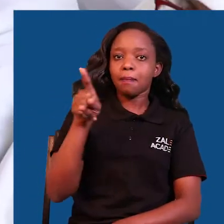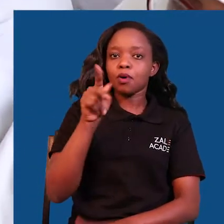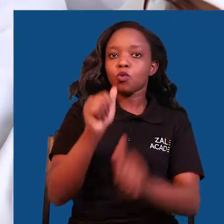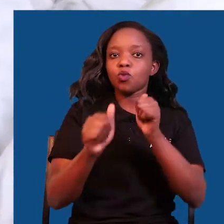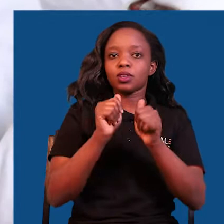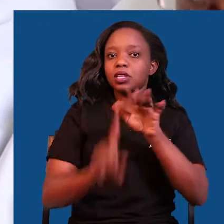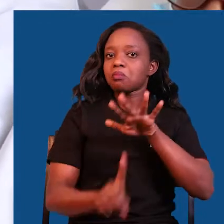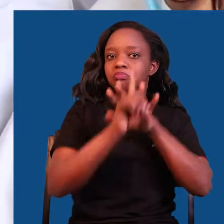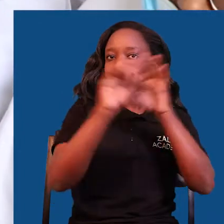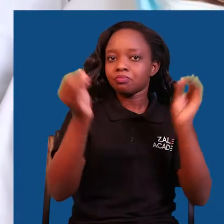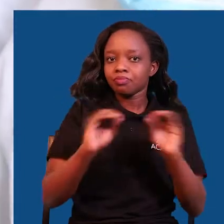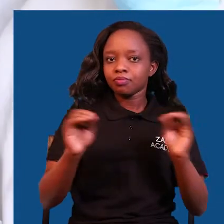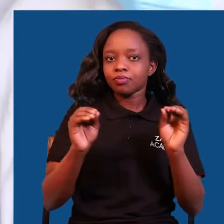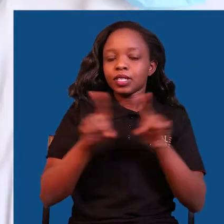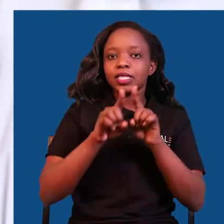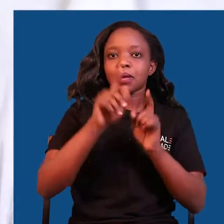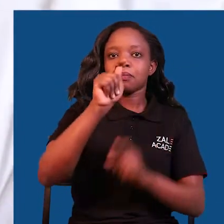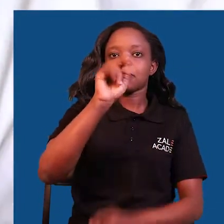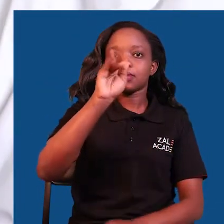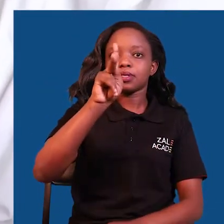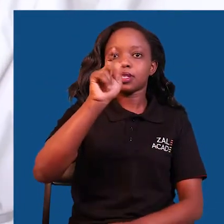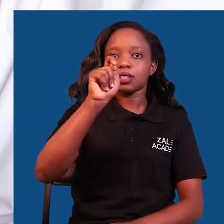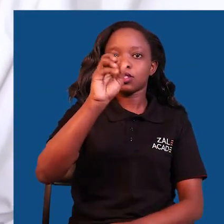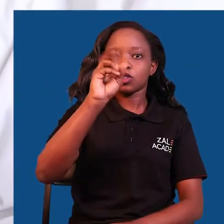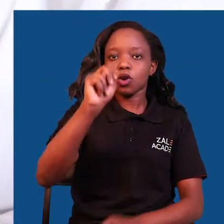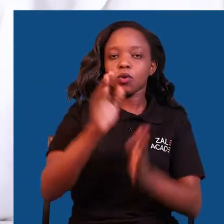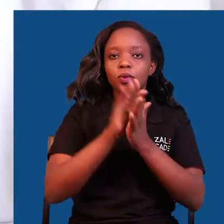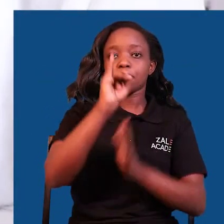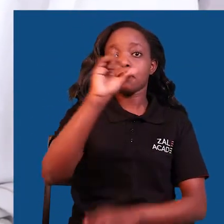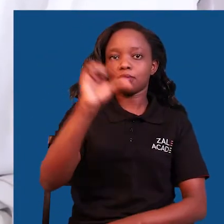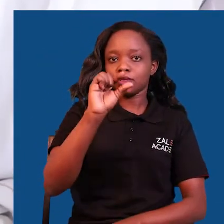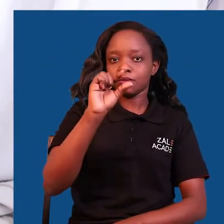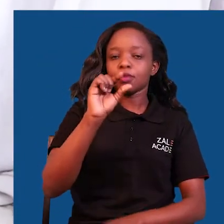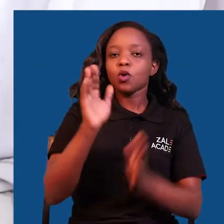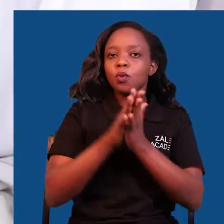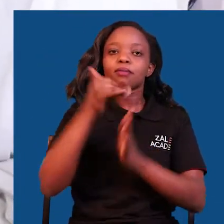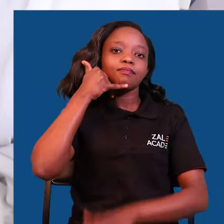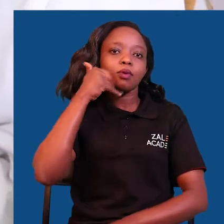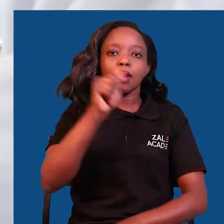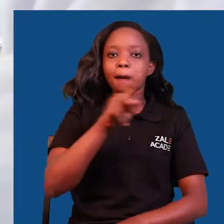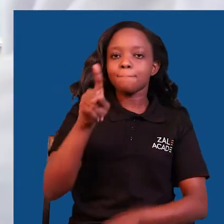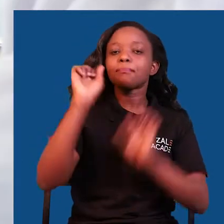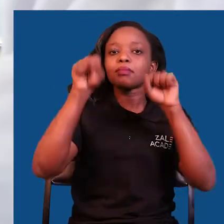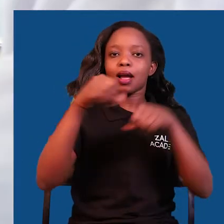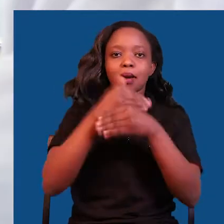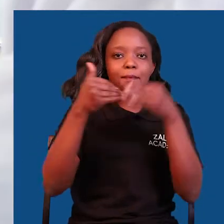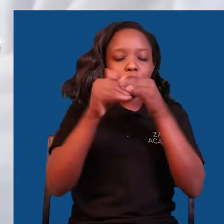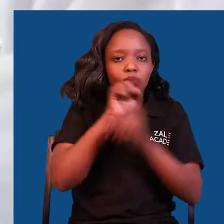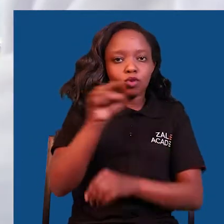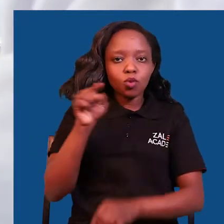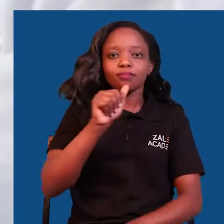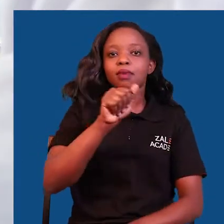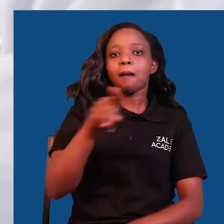application that didn't come with that phone, such as TikTok, Instagram, correct? With mobile development, you can build